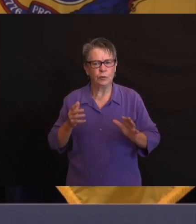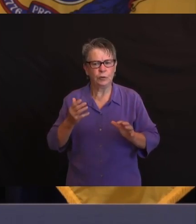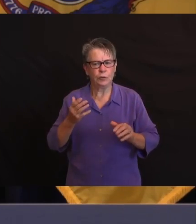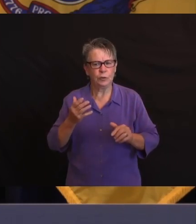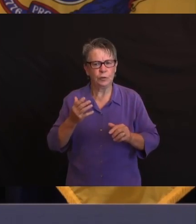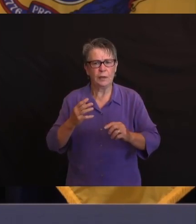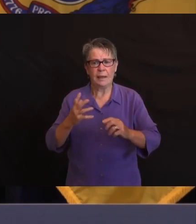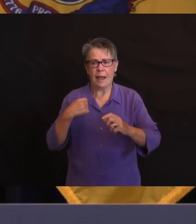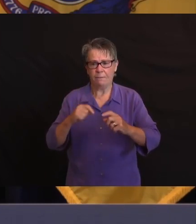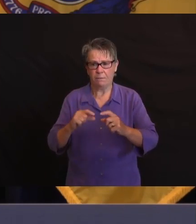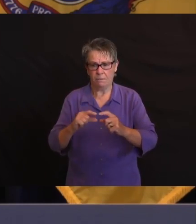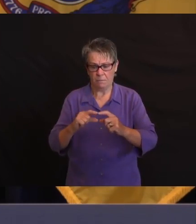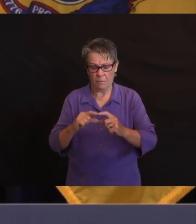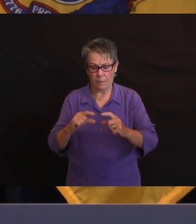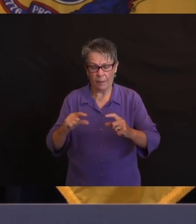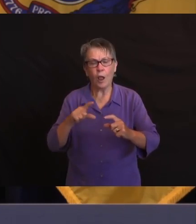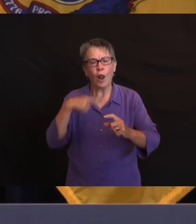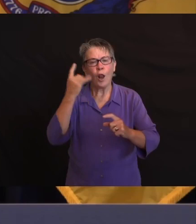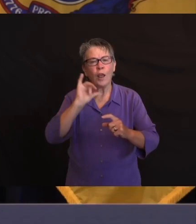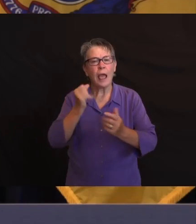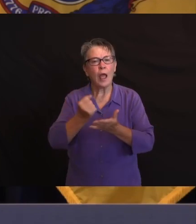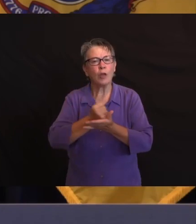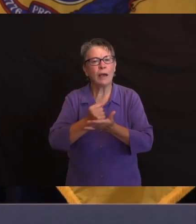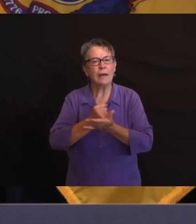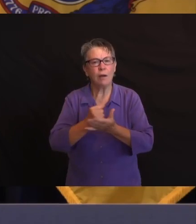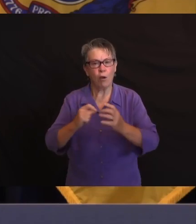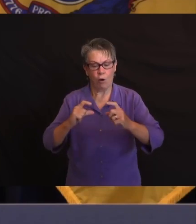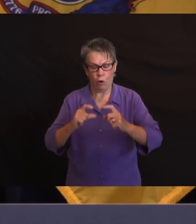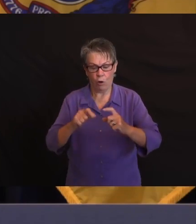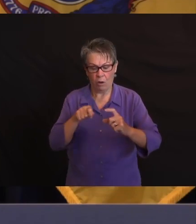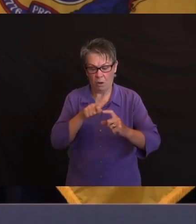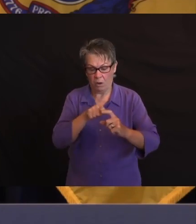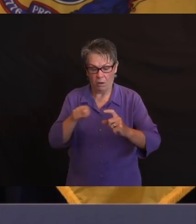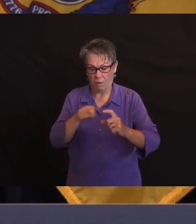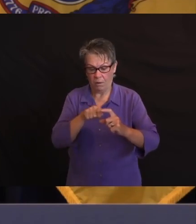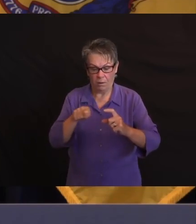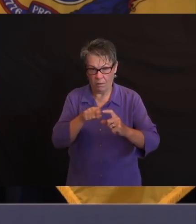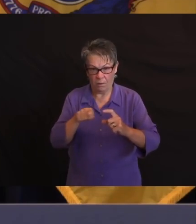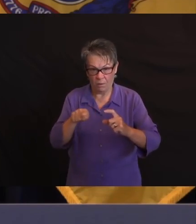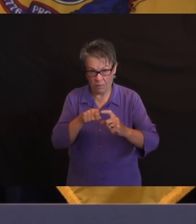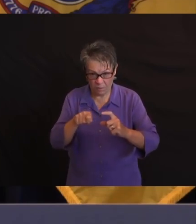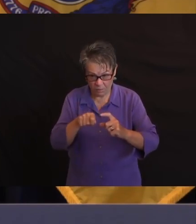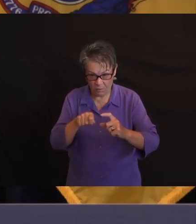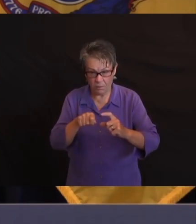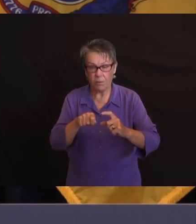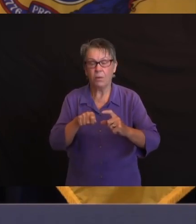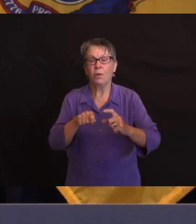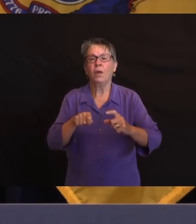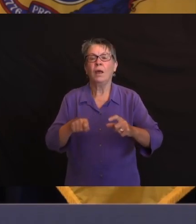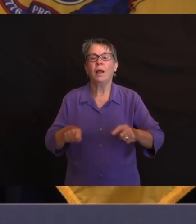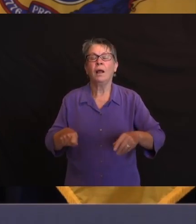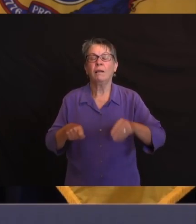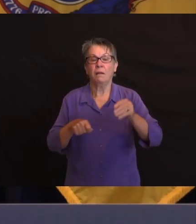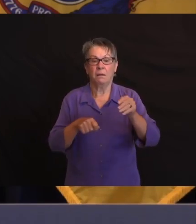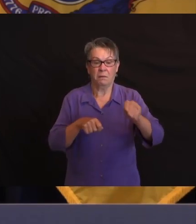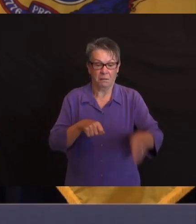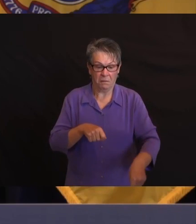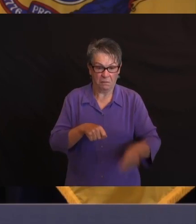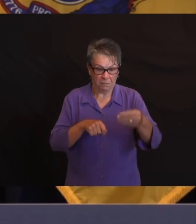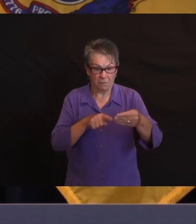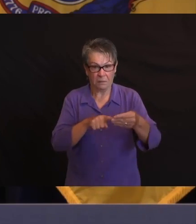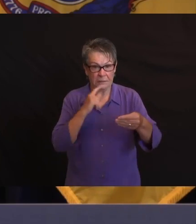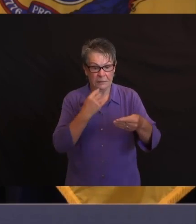minutes. You have to register, you are registered as to who you are because there is a reporting back to the feds, which there should be, and